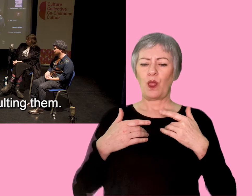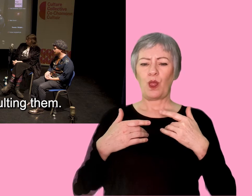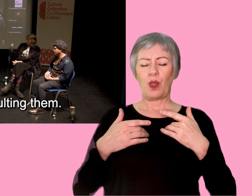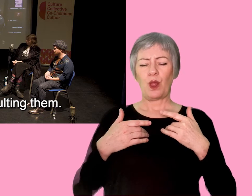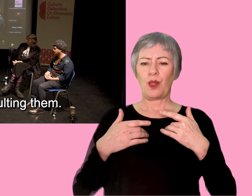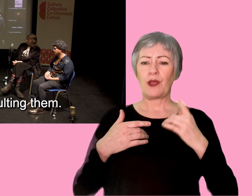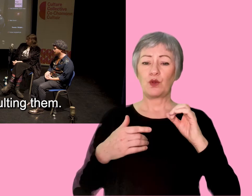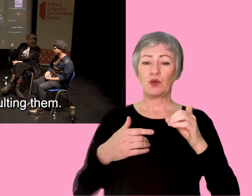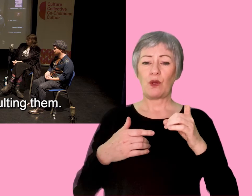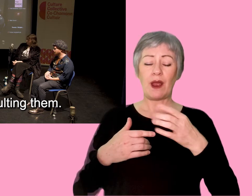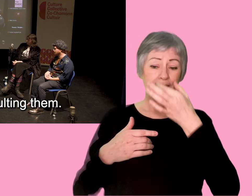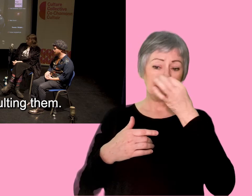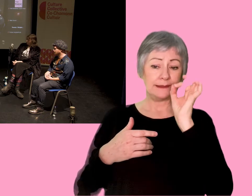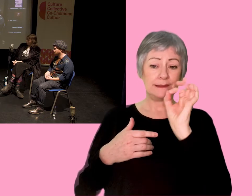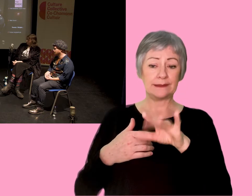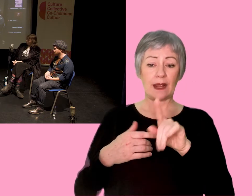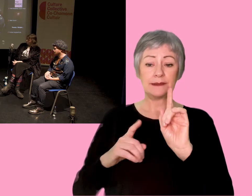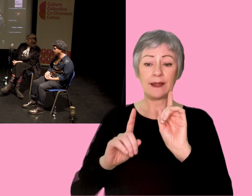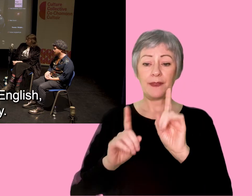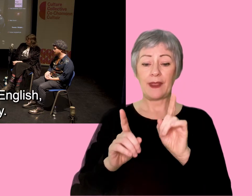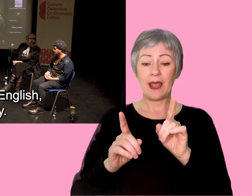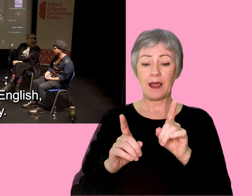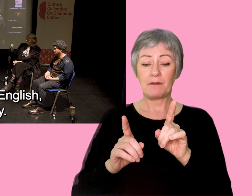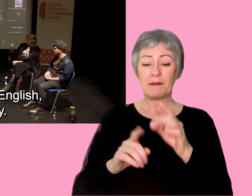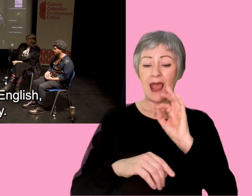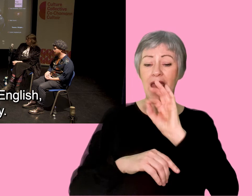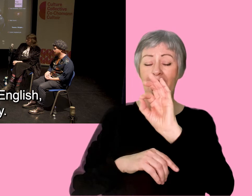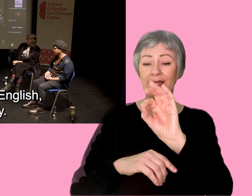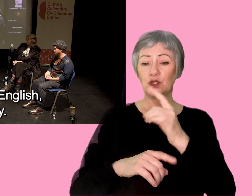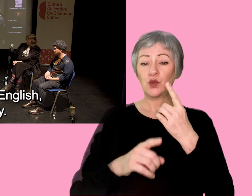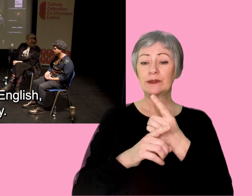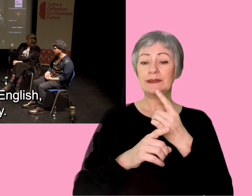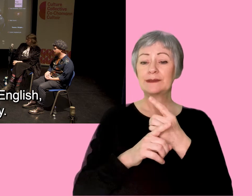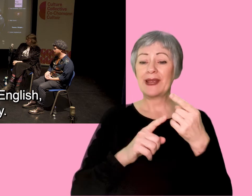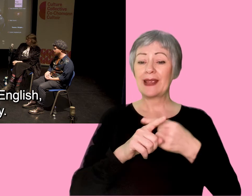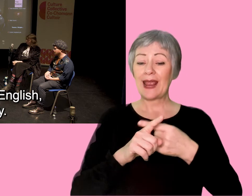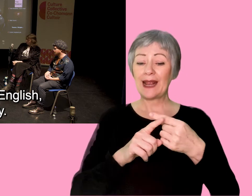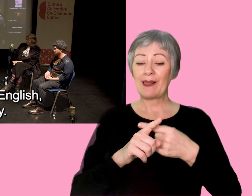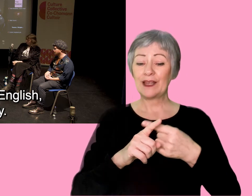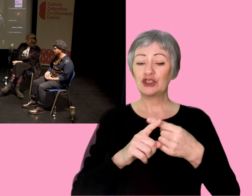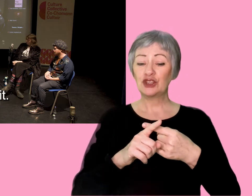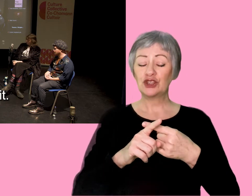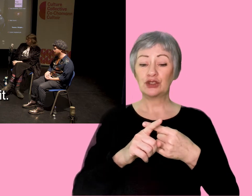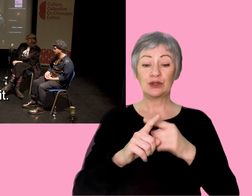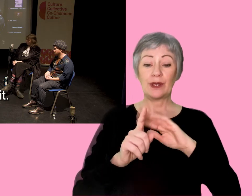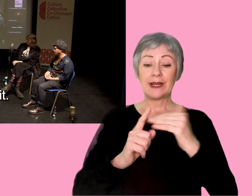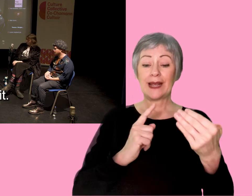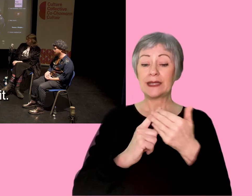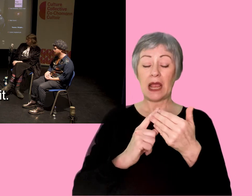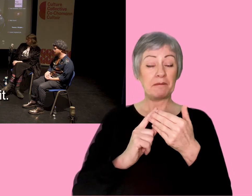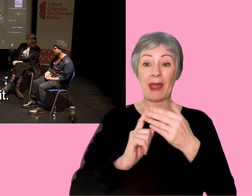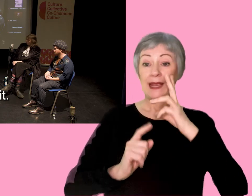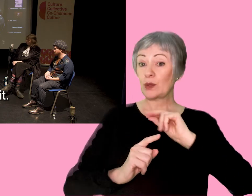like insulting them, asking you to speak English, which is, I cannot speak